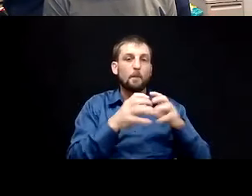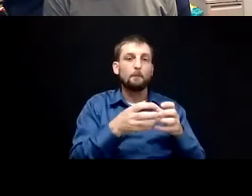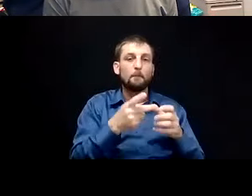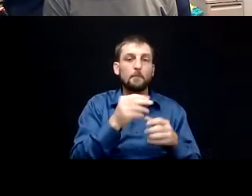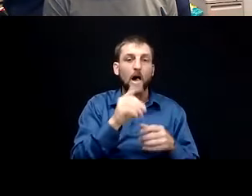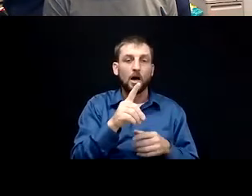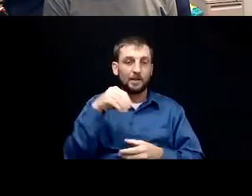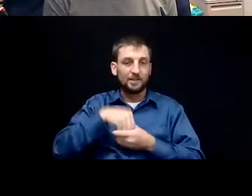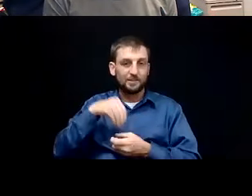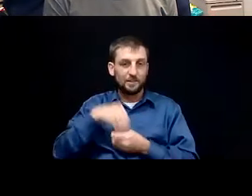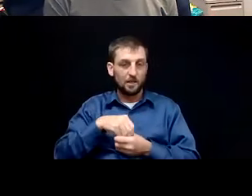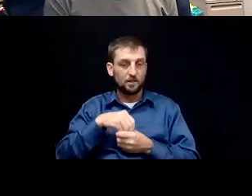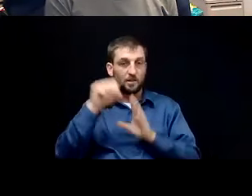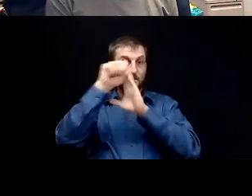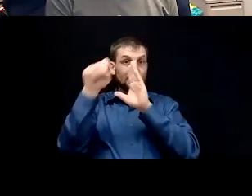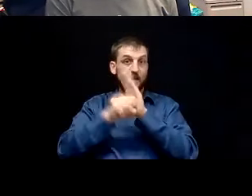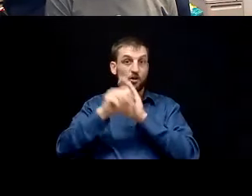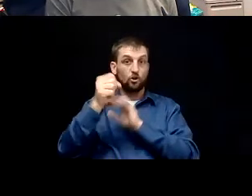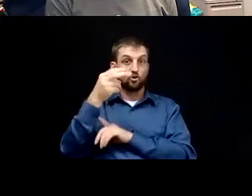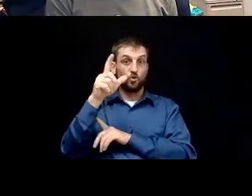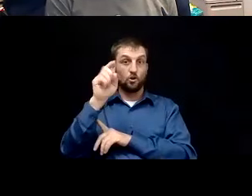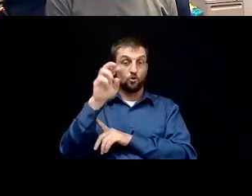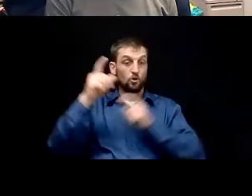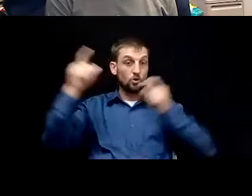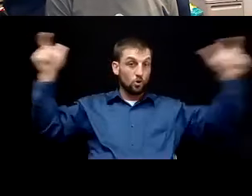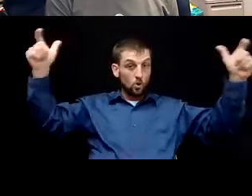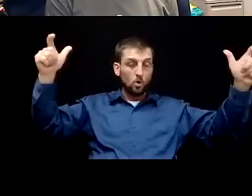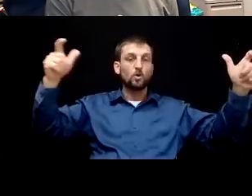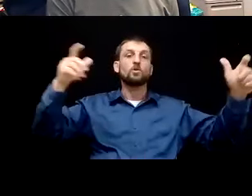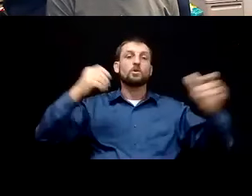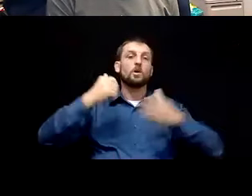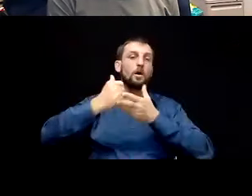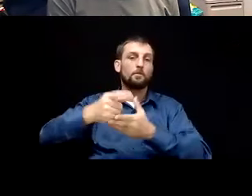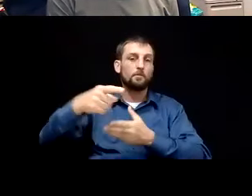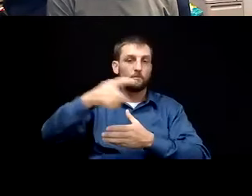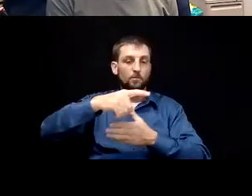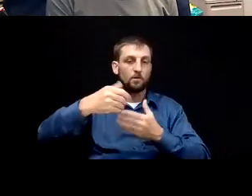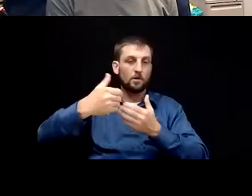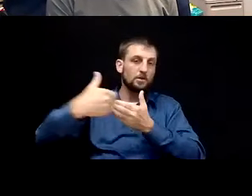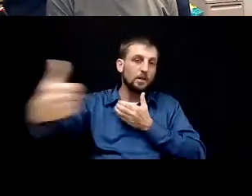shelters to reinforce social distancing and to try to